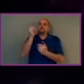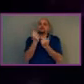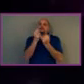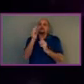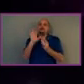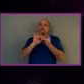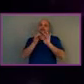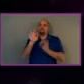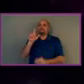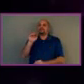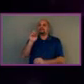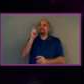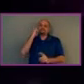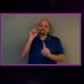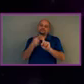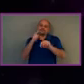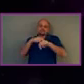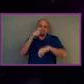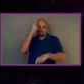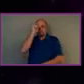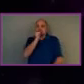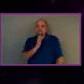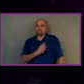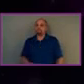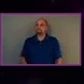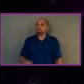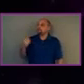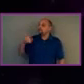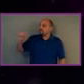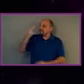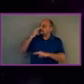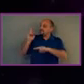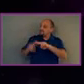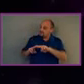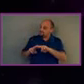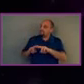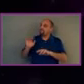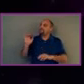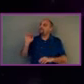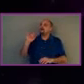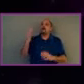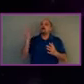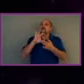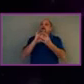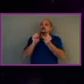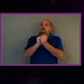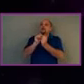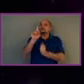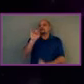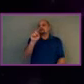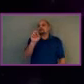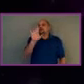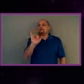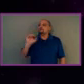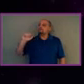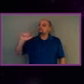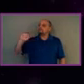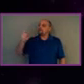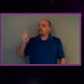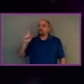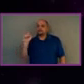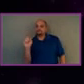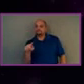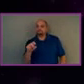Wow, thank you. That is a really fun fact. But on the topic of discoveries, Alex Mann on YouTube asks, can